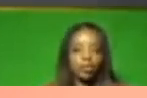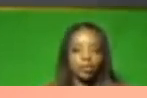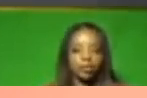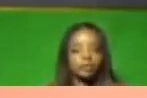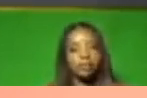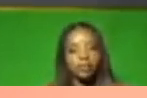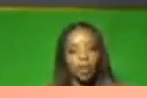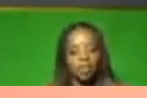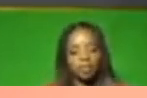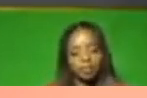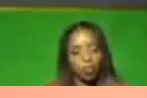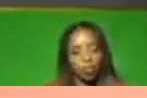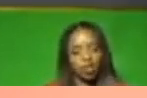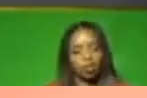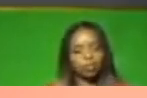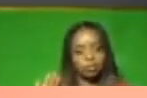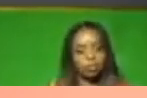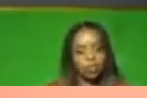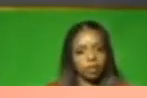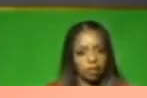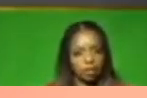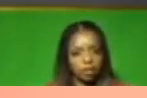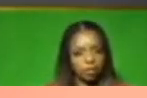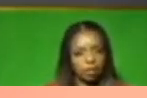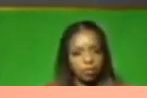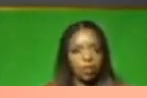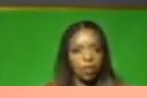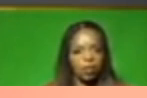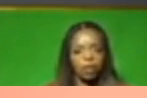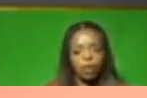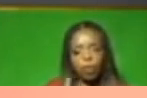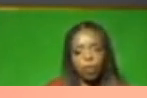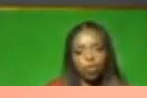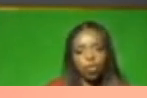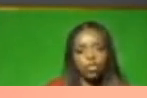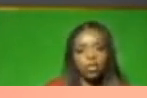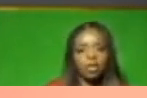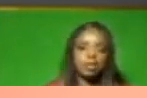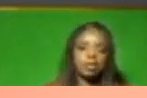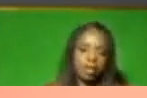that is being done in water and sanitation.